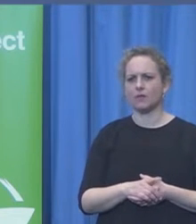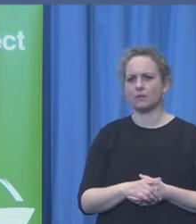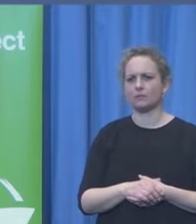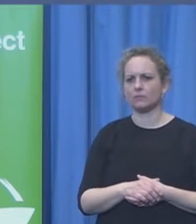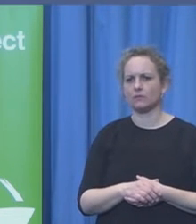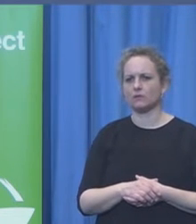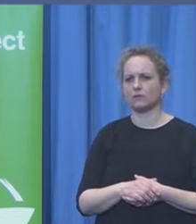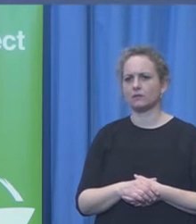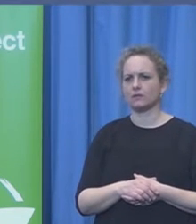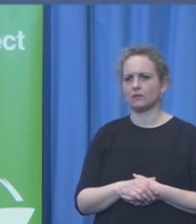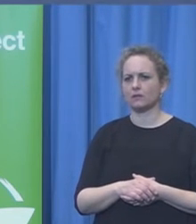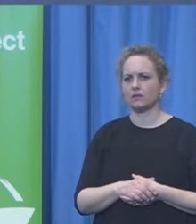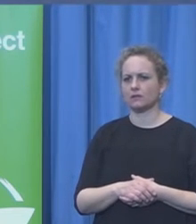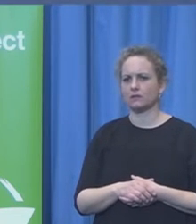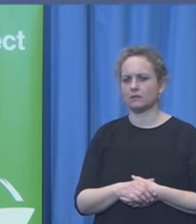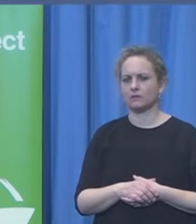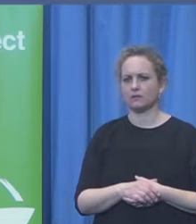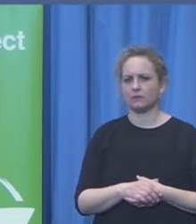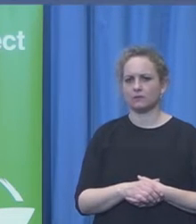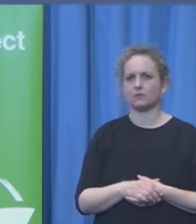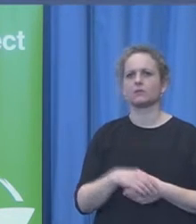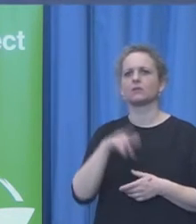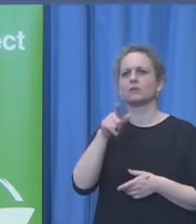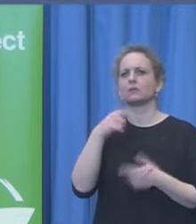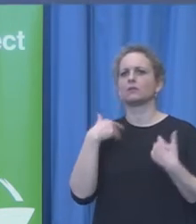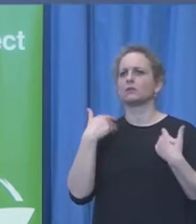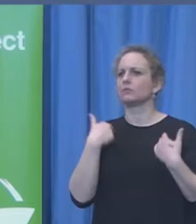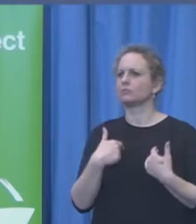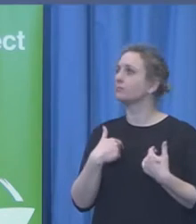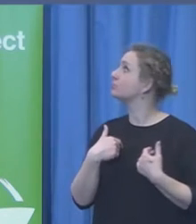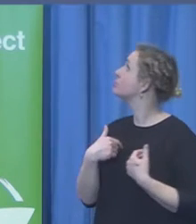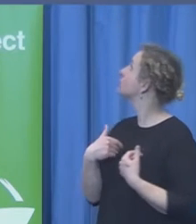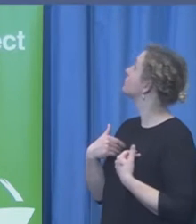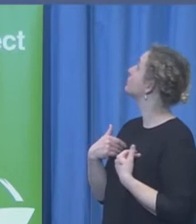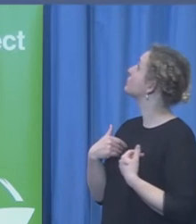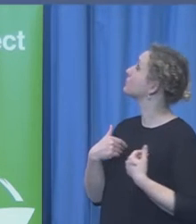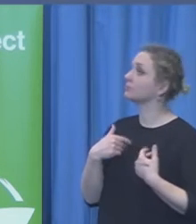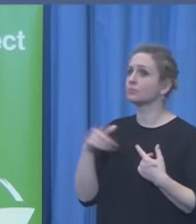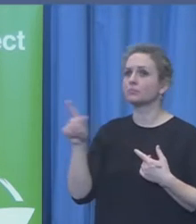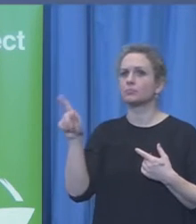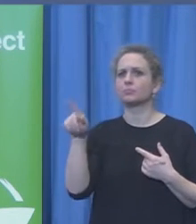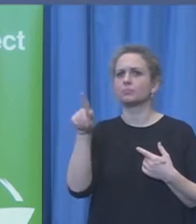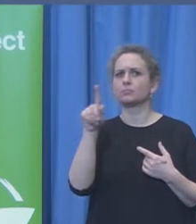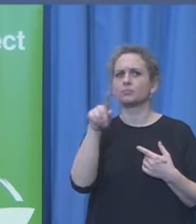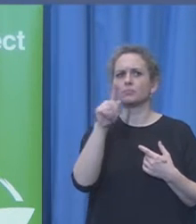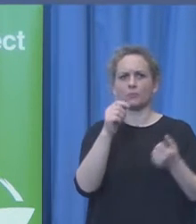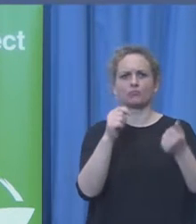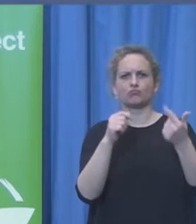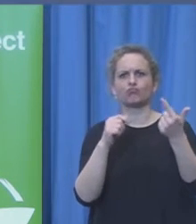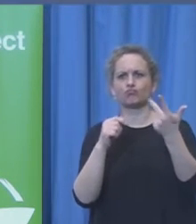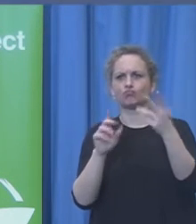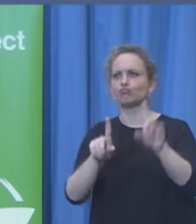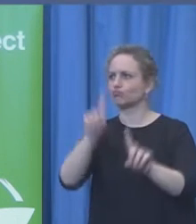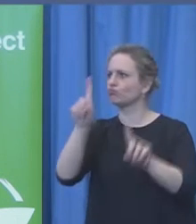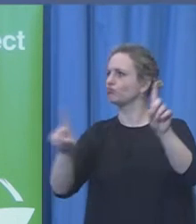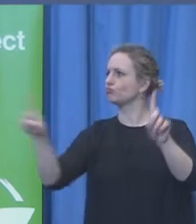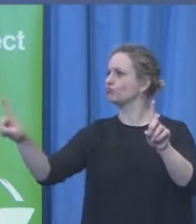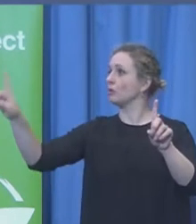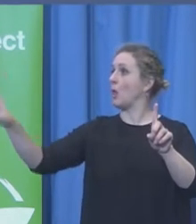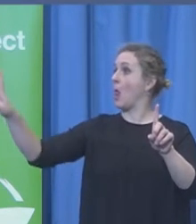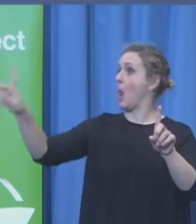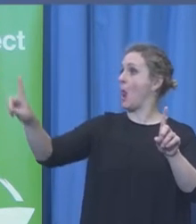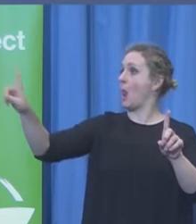line? Okay, Mr. Zeldler. Okay, wonderful. So first, then Luke.